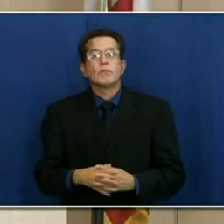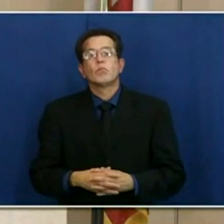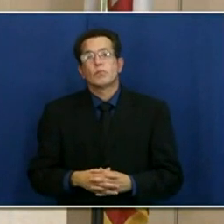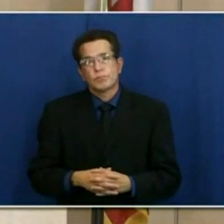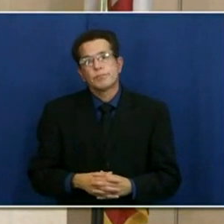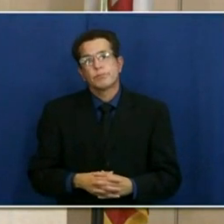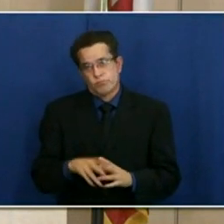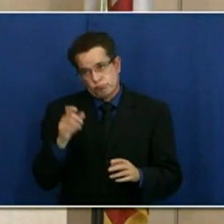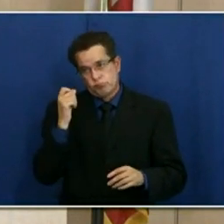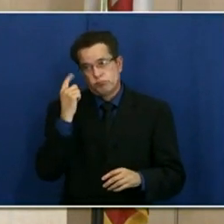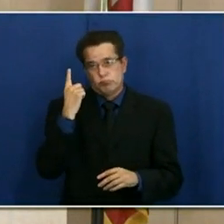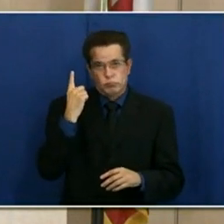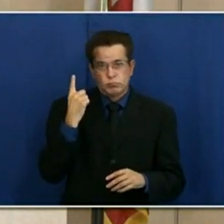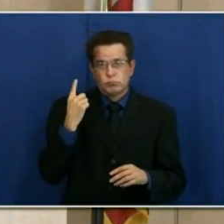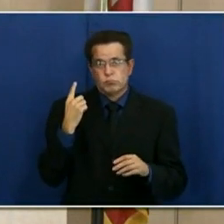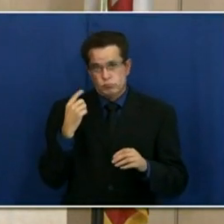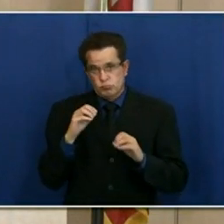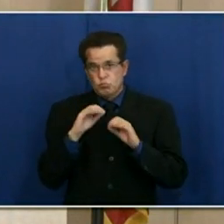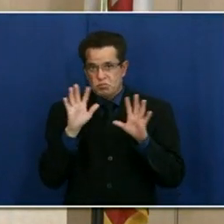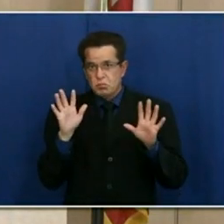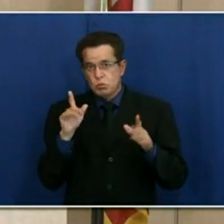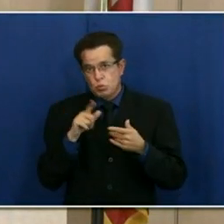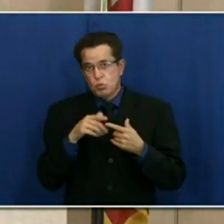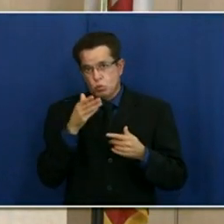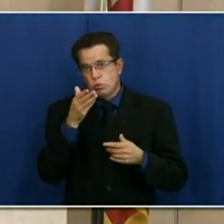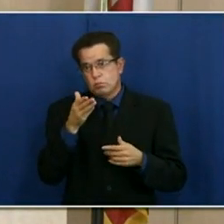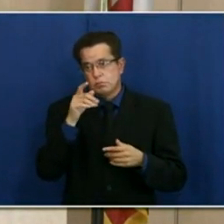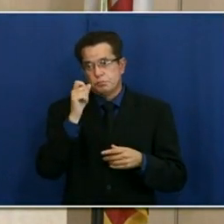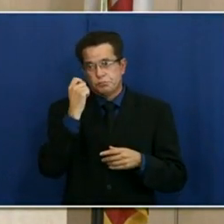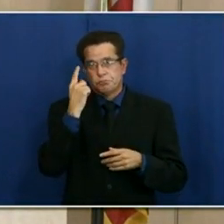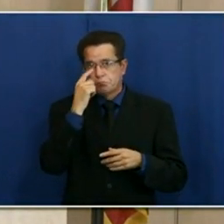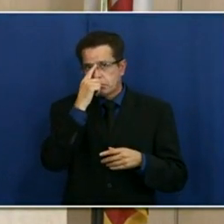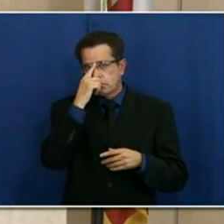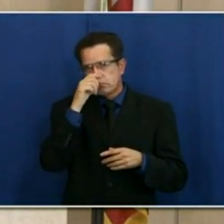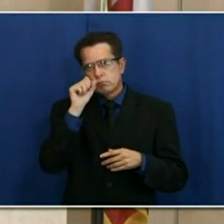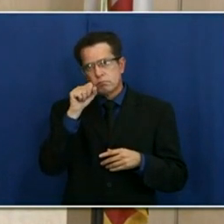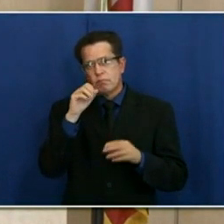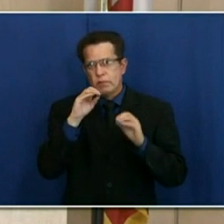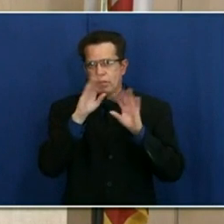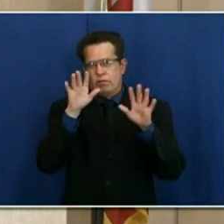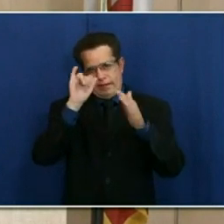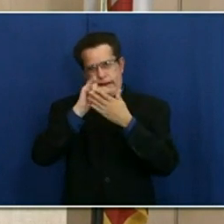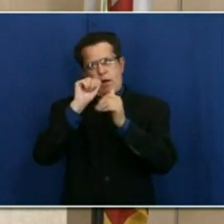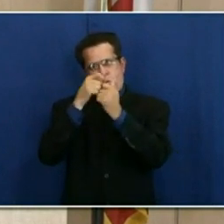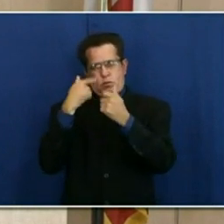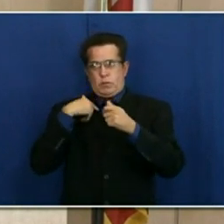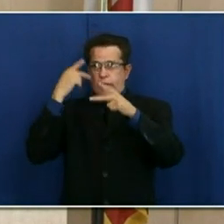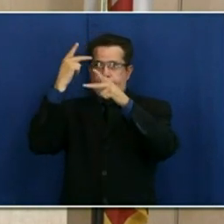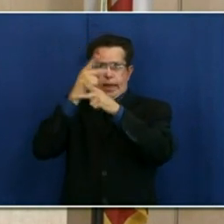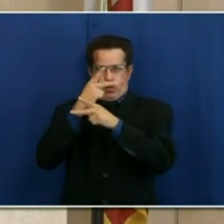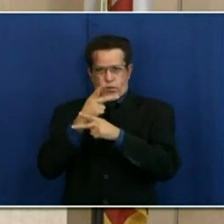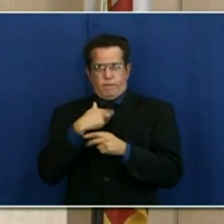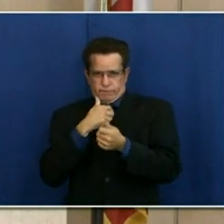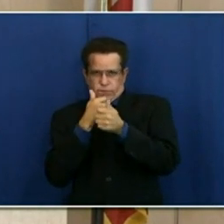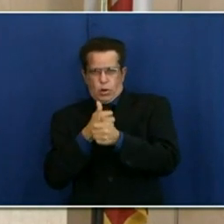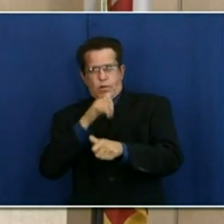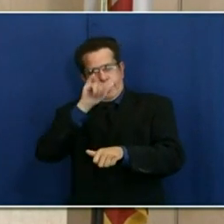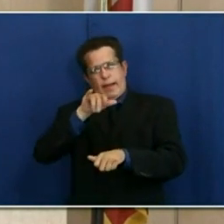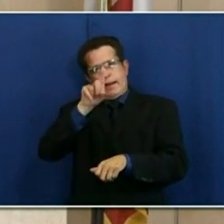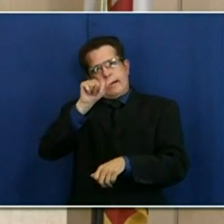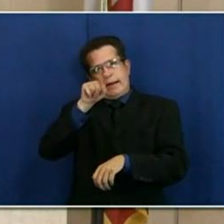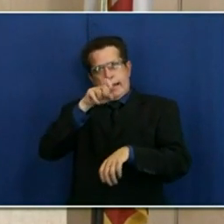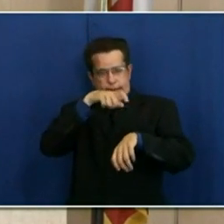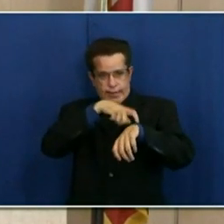Does that make sense, or is that understandable to you? So the calculations were done on these dates, but